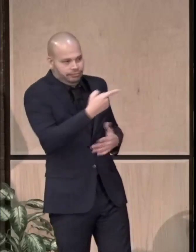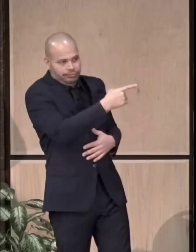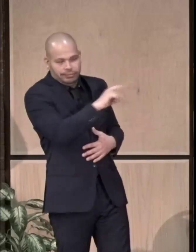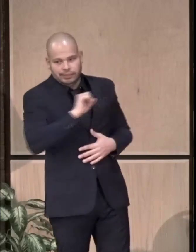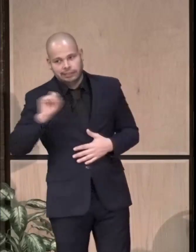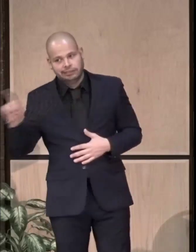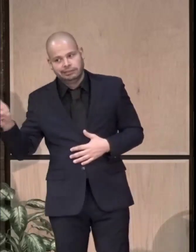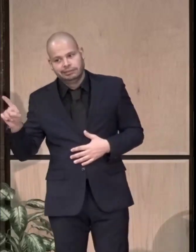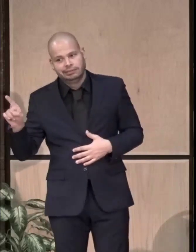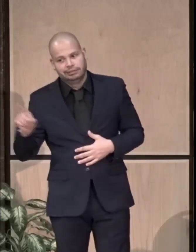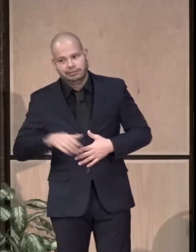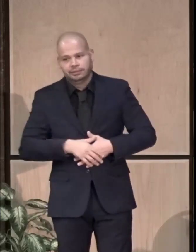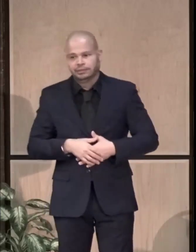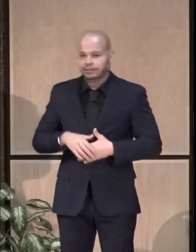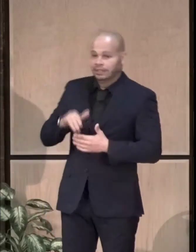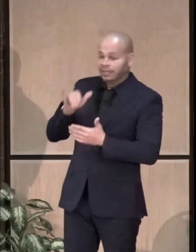conversation.